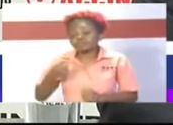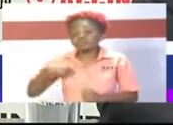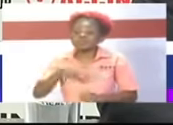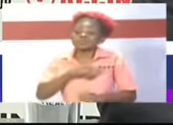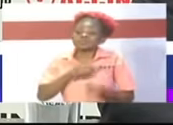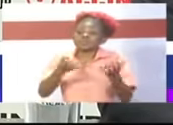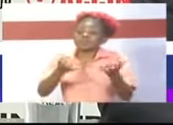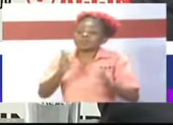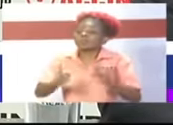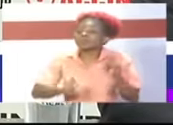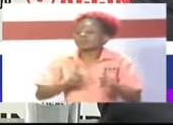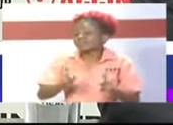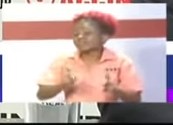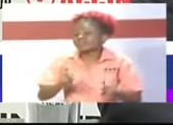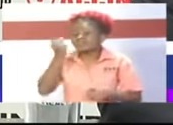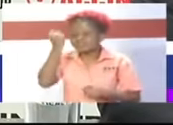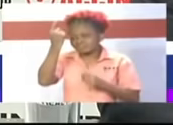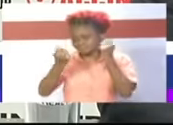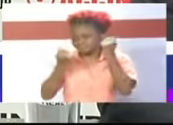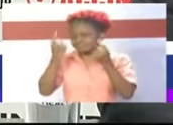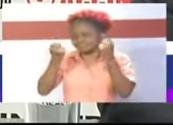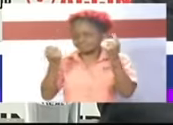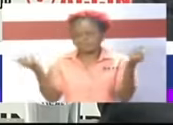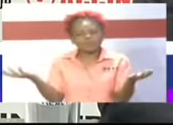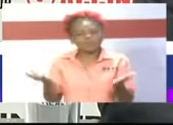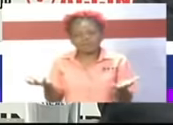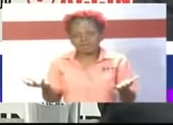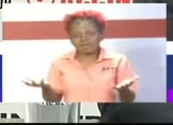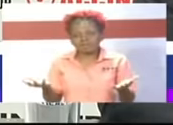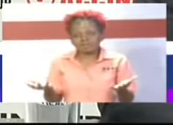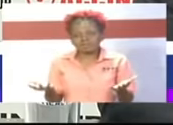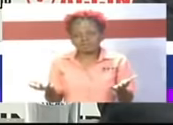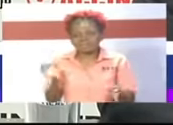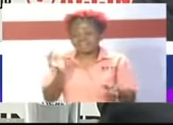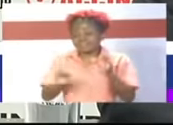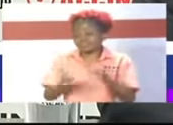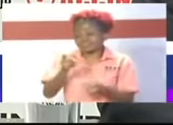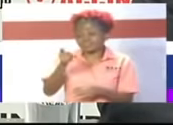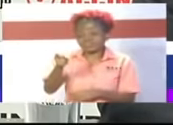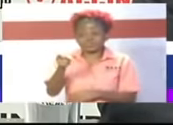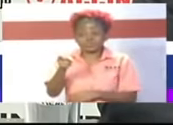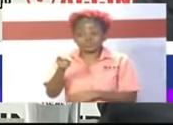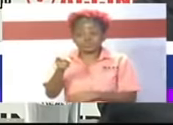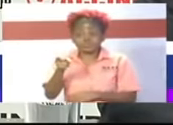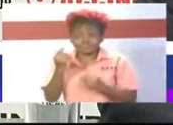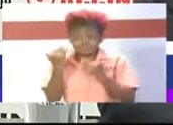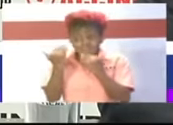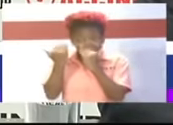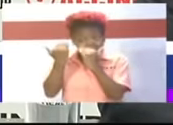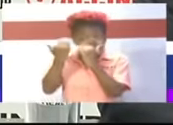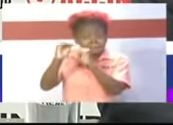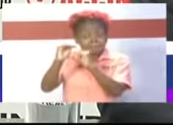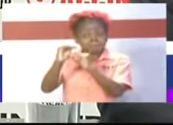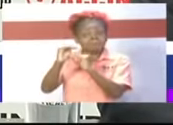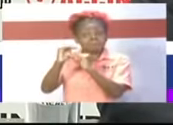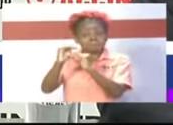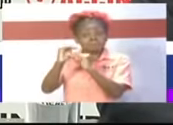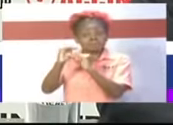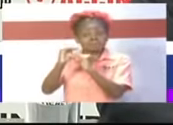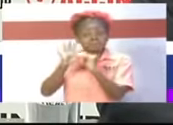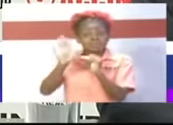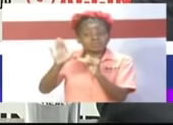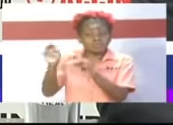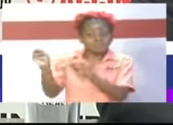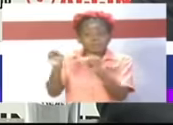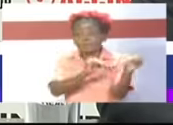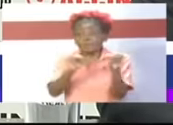and abide by is the fact that once you reduce your risk of contact by reducing unnecessary movement, by adhering